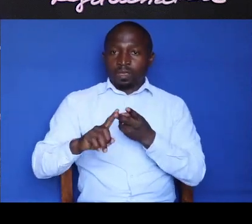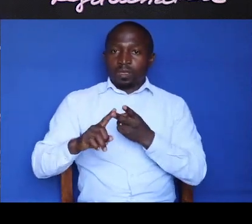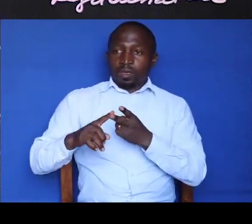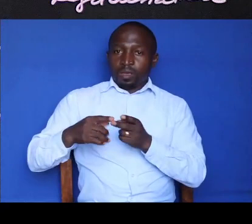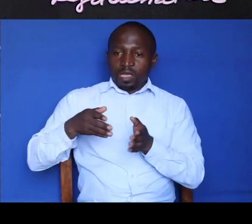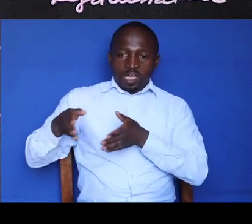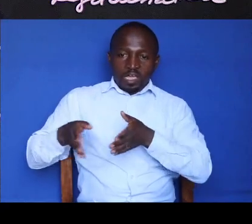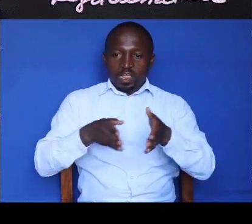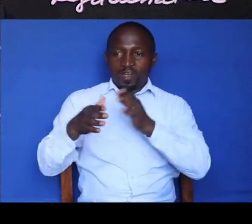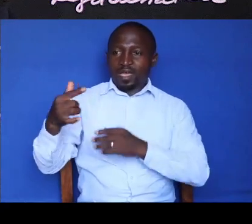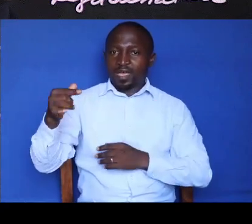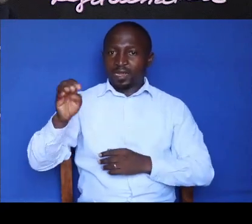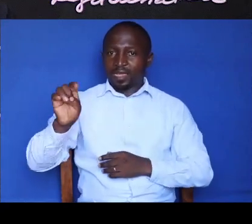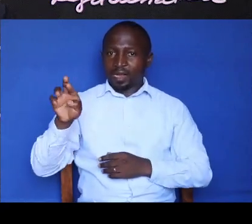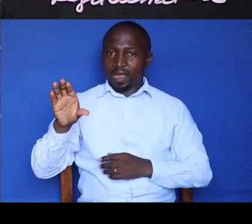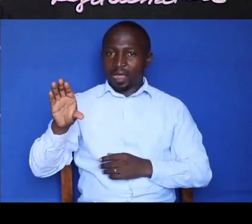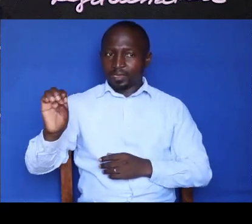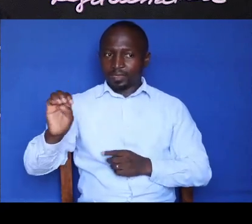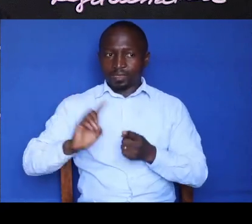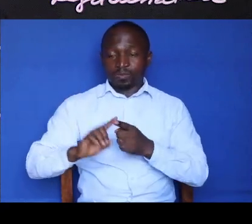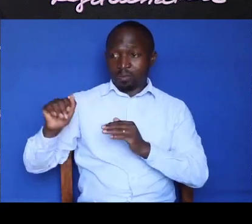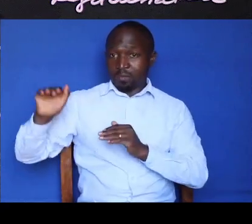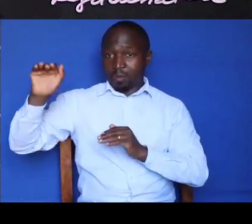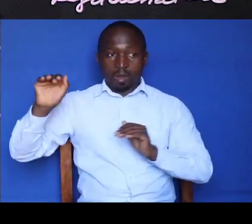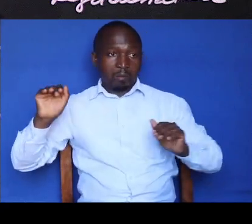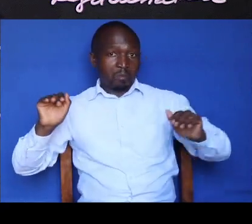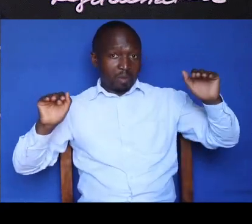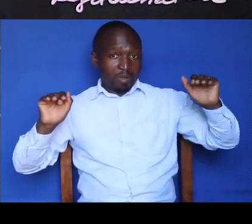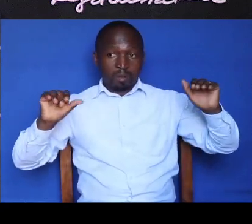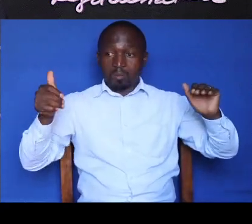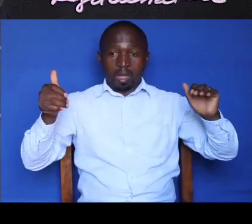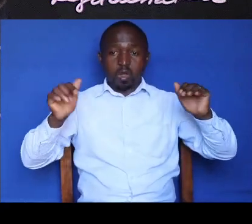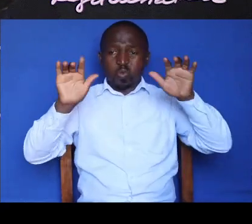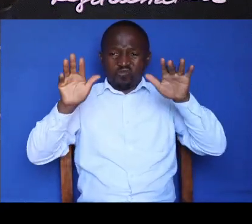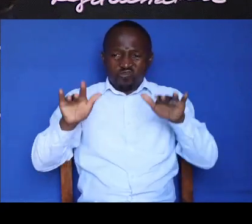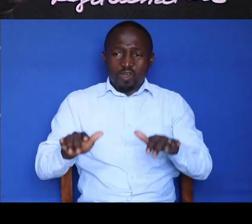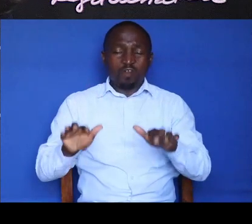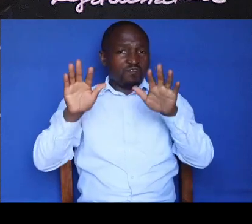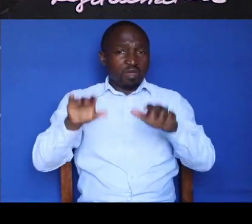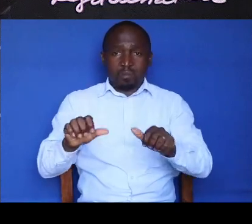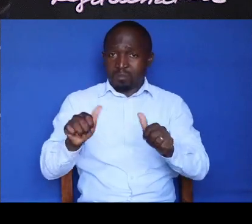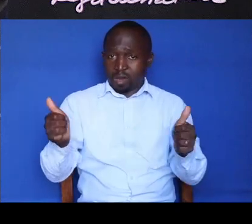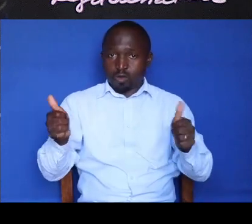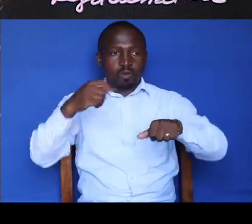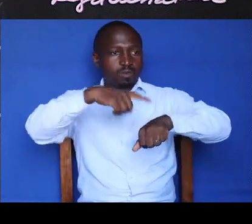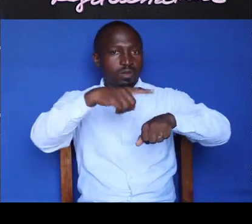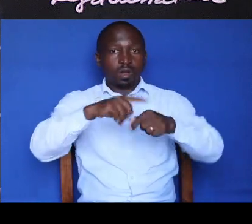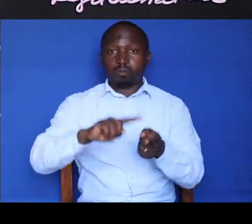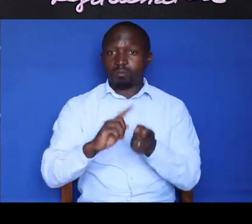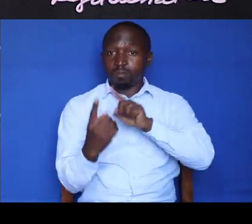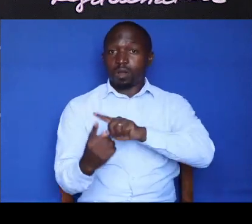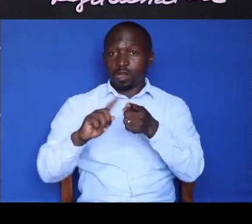is the river terrace. This is the river terrace. We mean the parts which have not been laterally eroded during